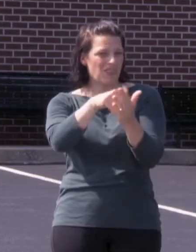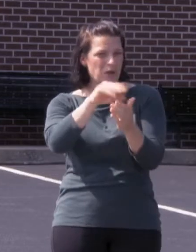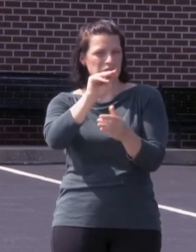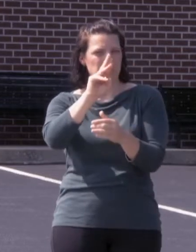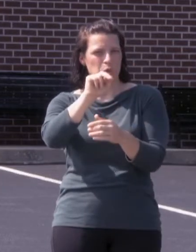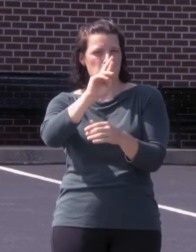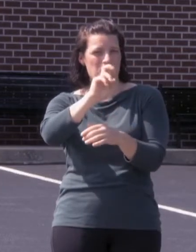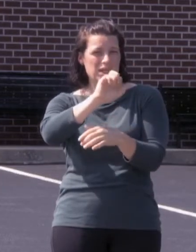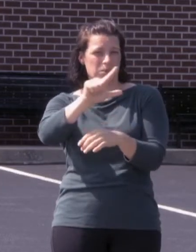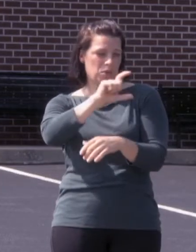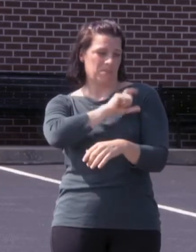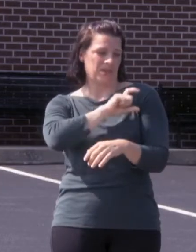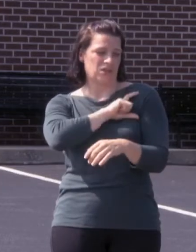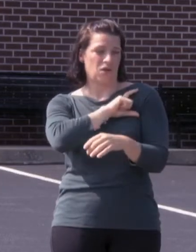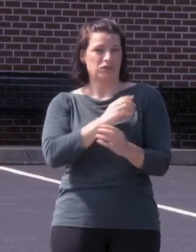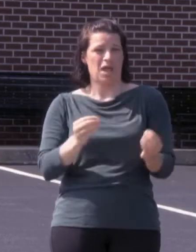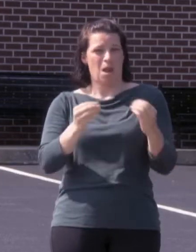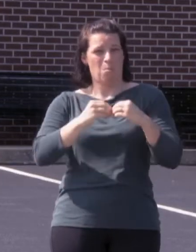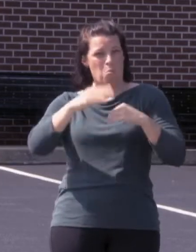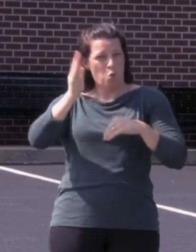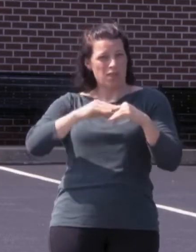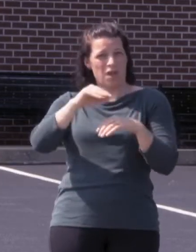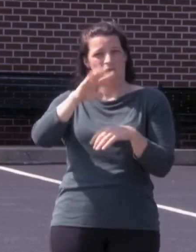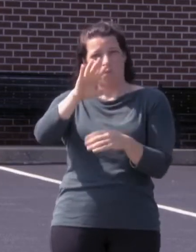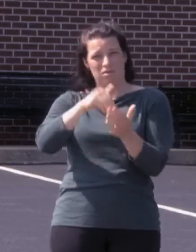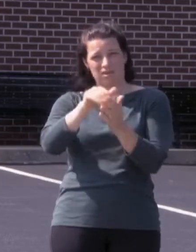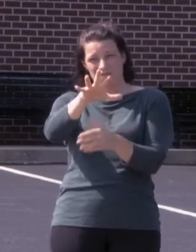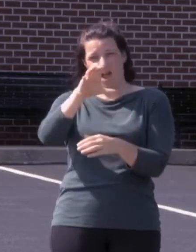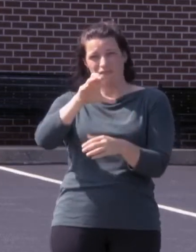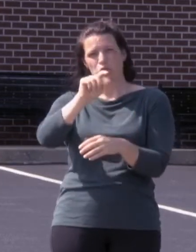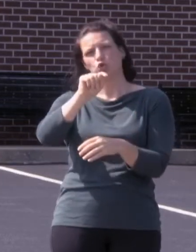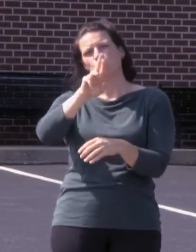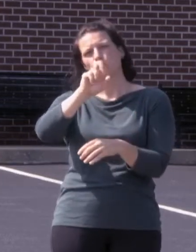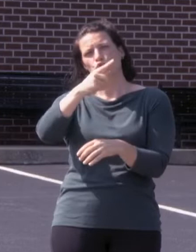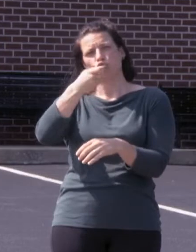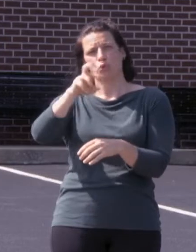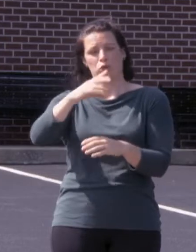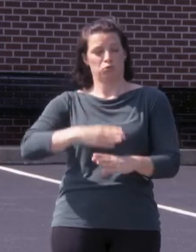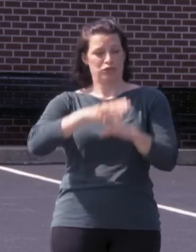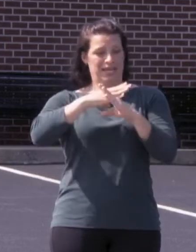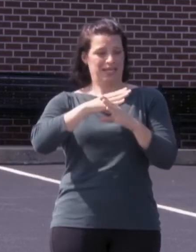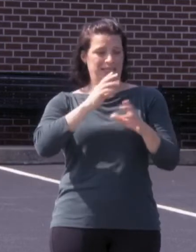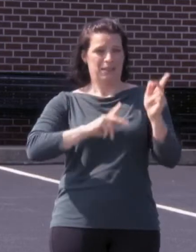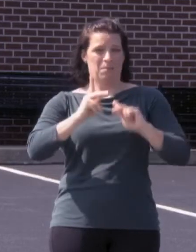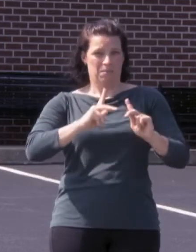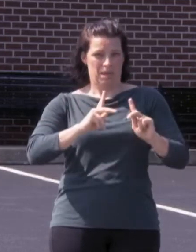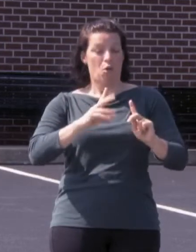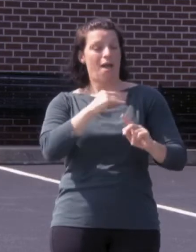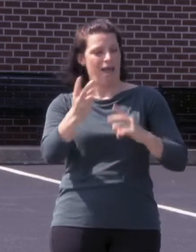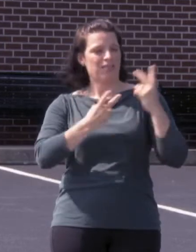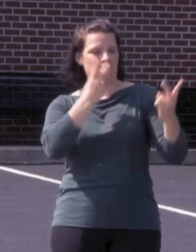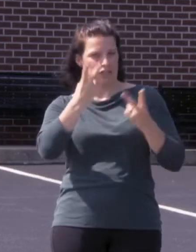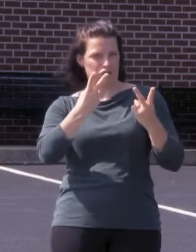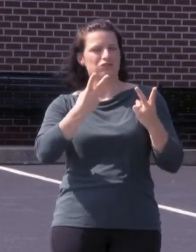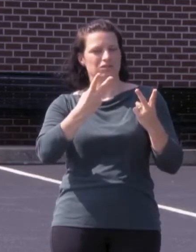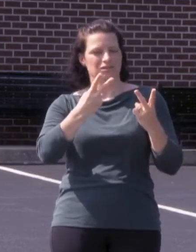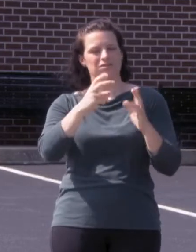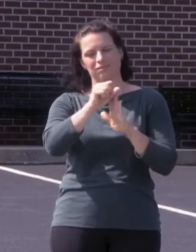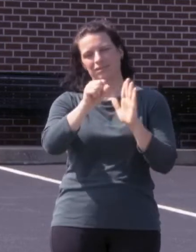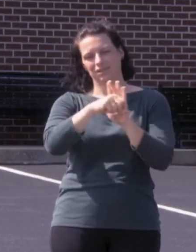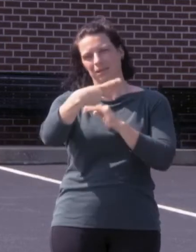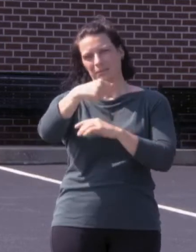police officers and more than 4,500 troopers protecting the citizens of and the visitors to the Commonwealth of